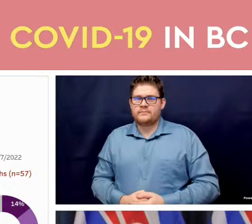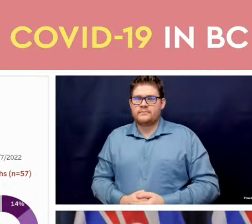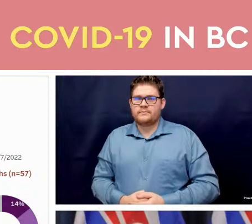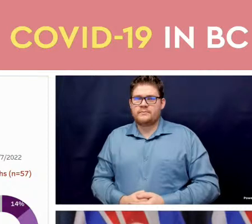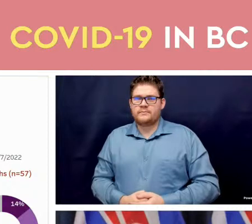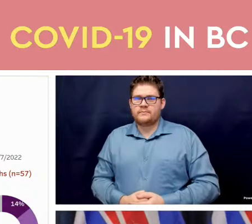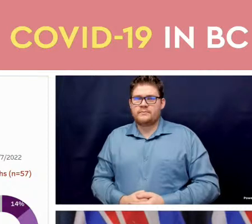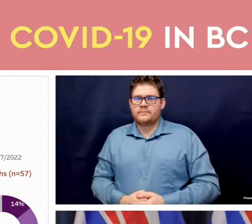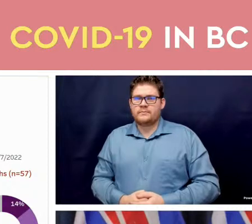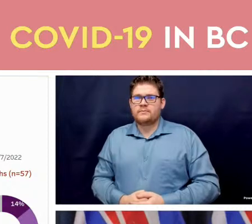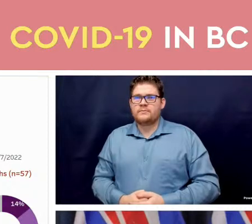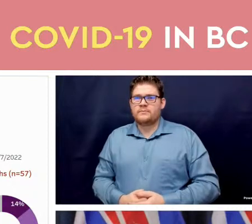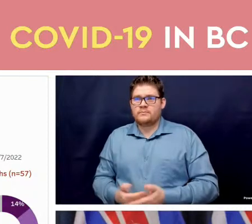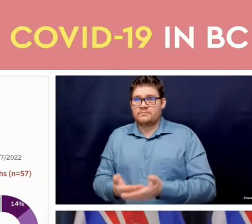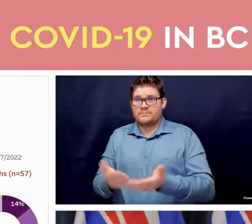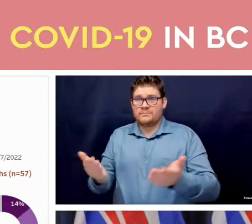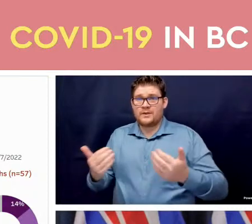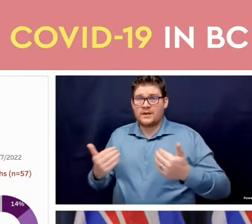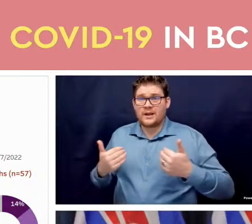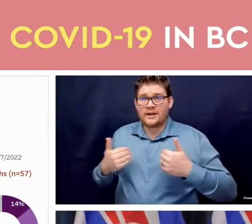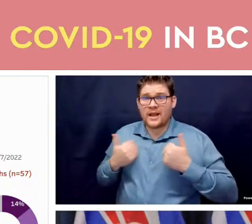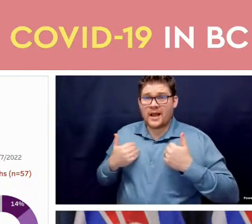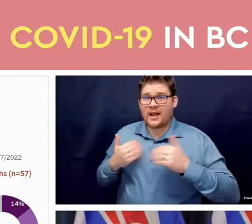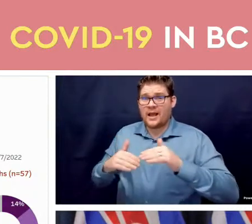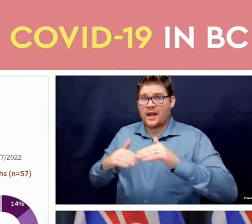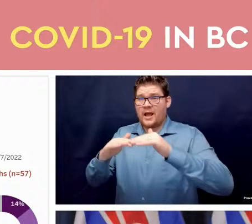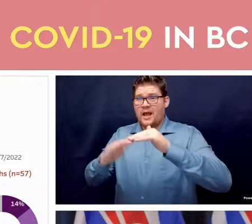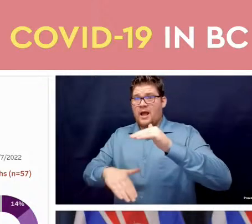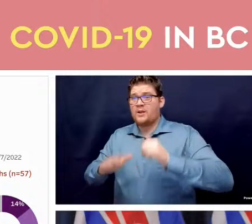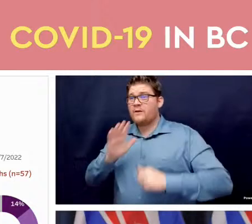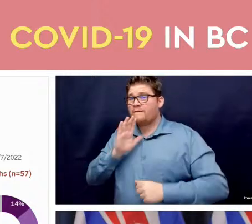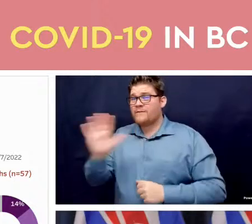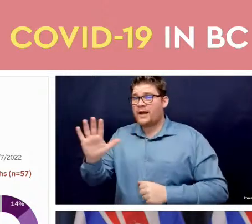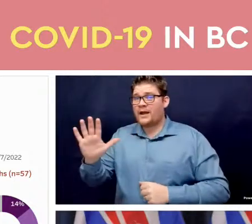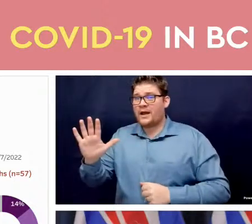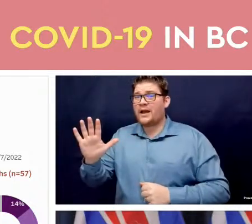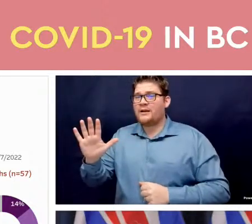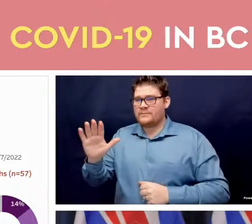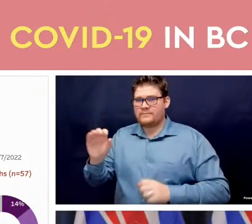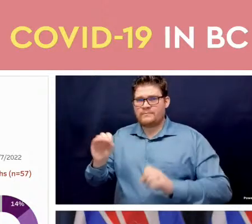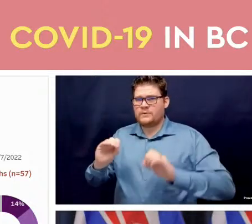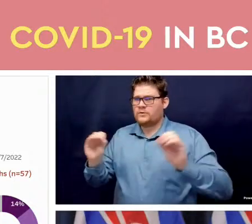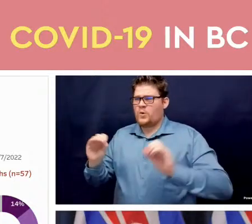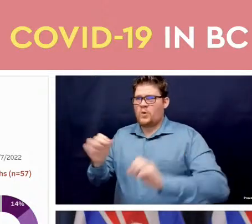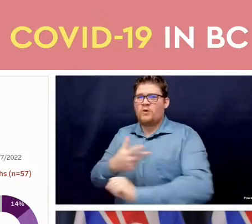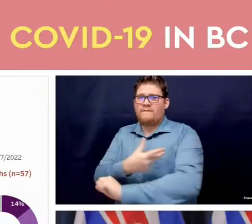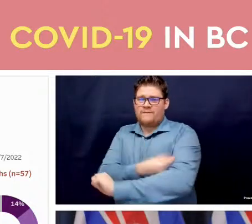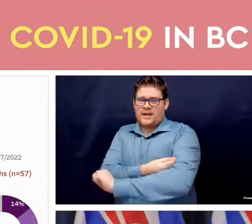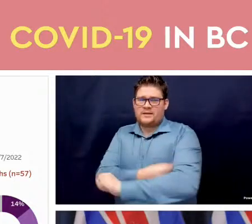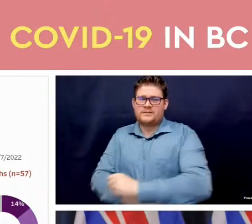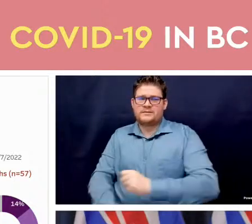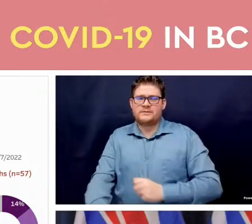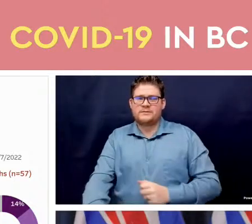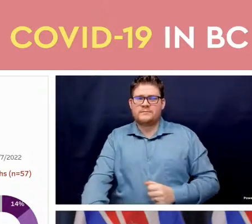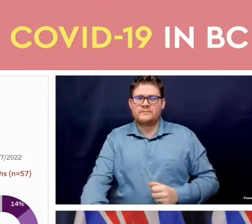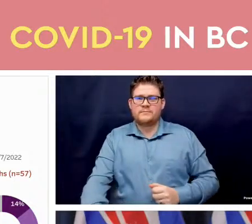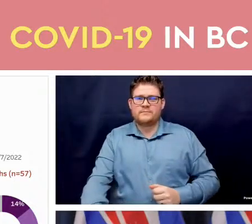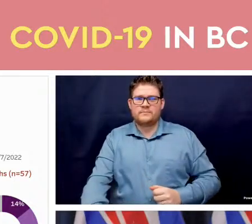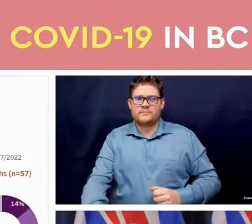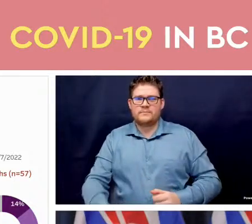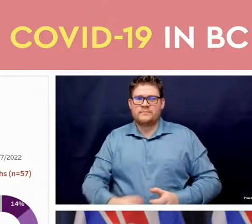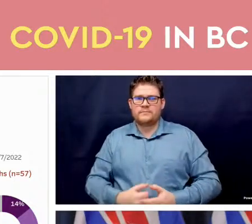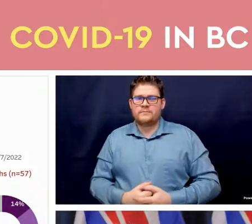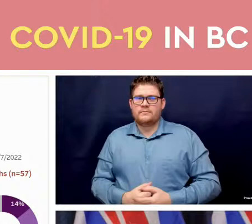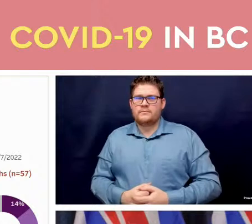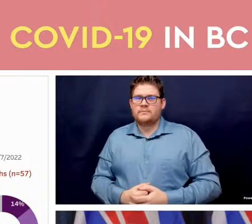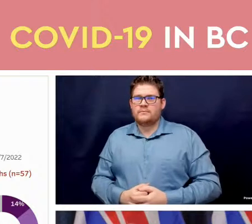those people are right now, 47% of people in our hospitals are mostly adults, so